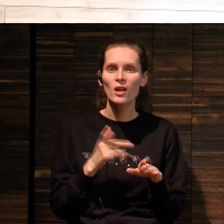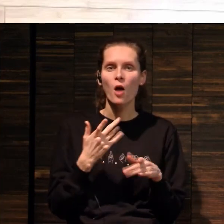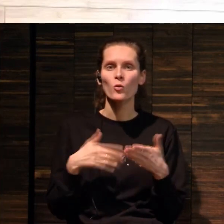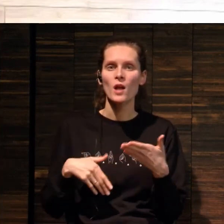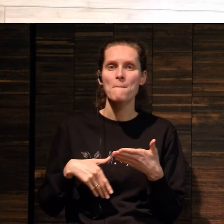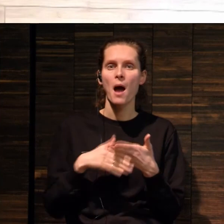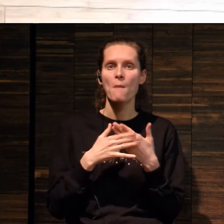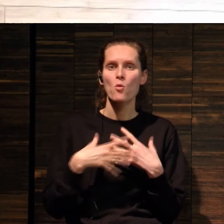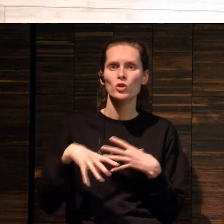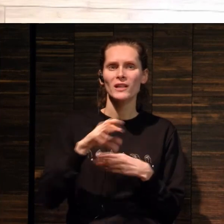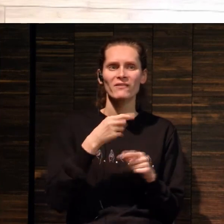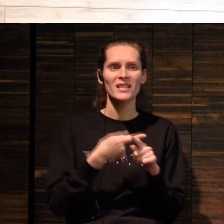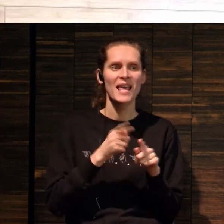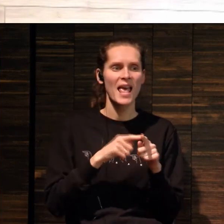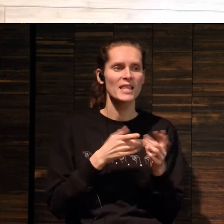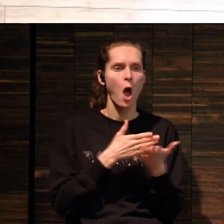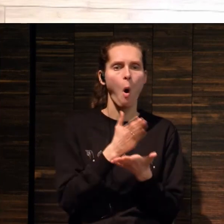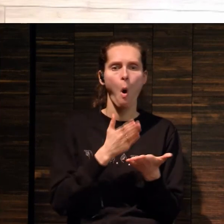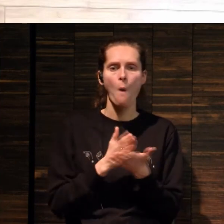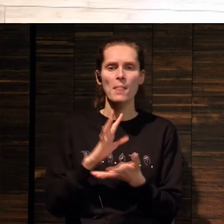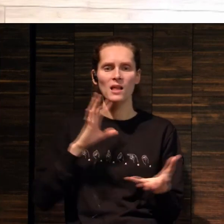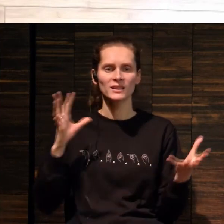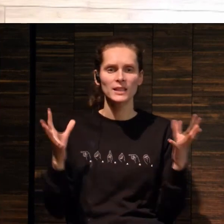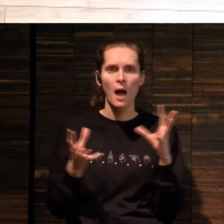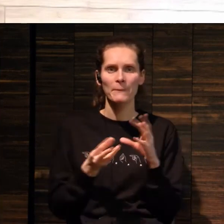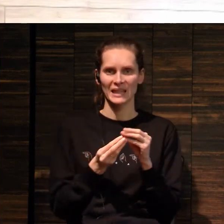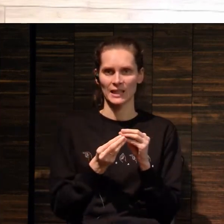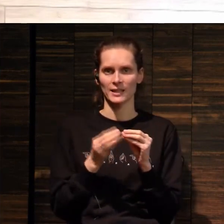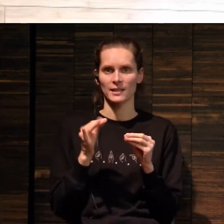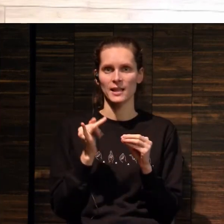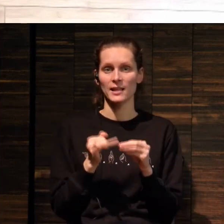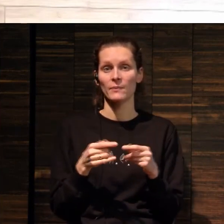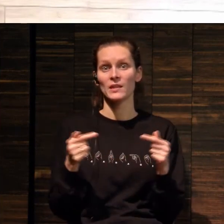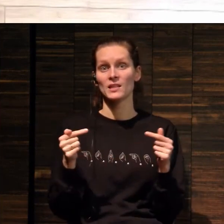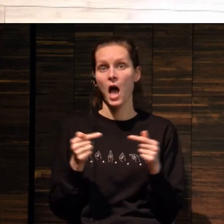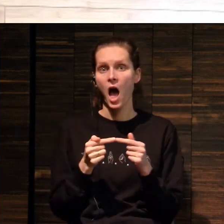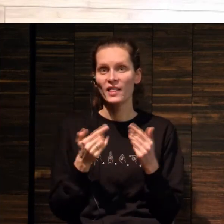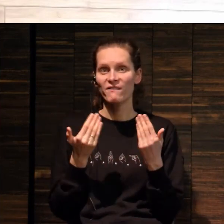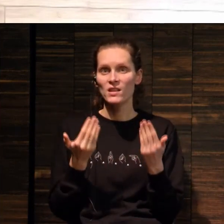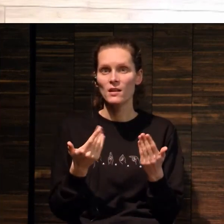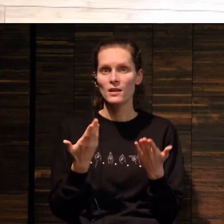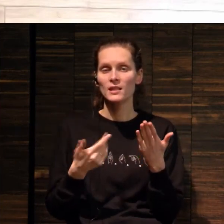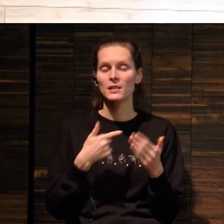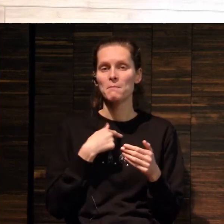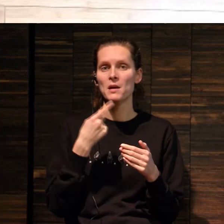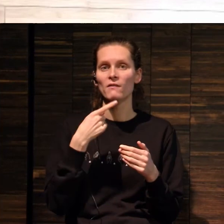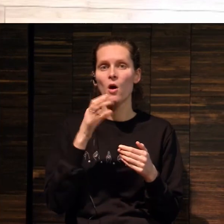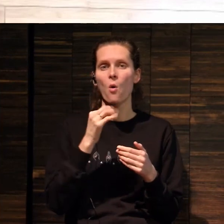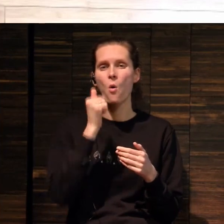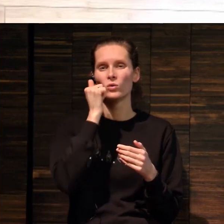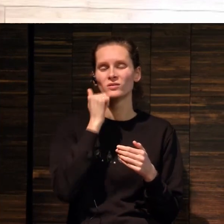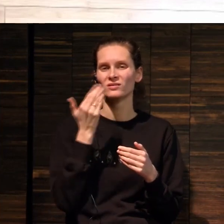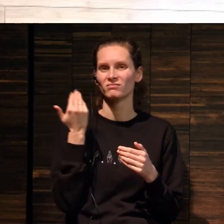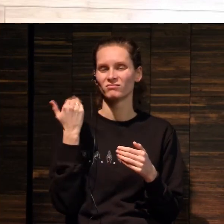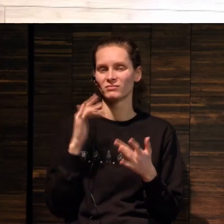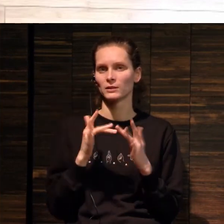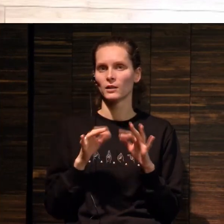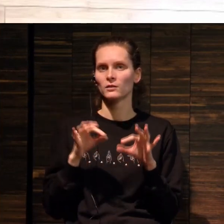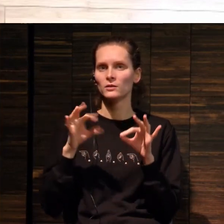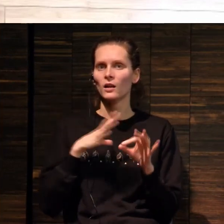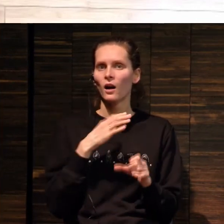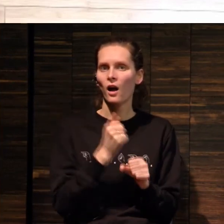guarantee that a website launched at compliance standards is still compliant 3 years later. Laws change,